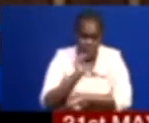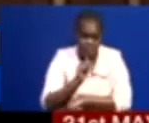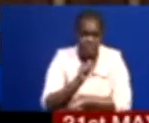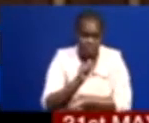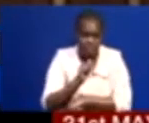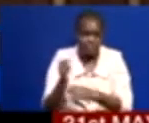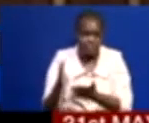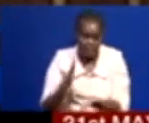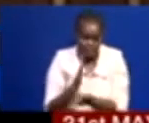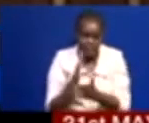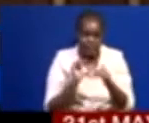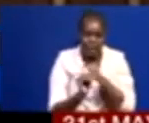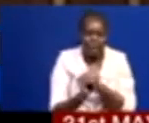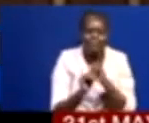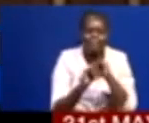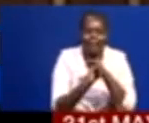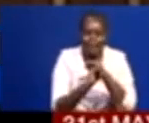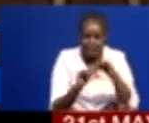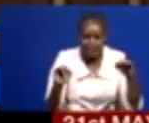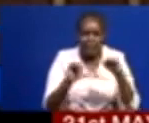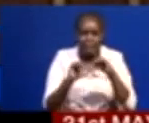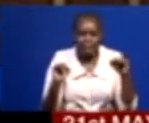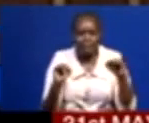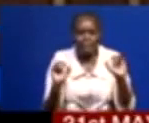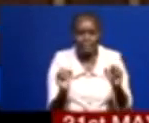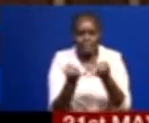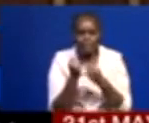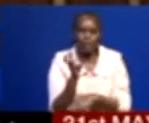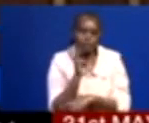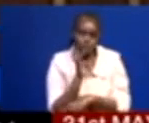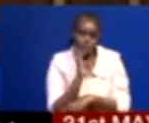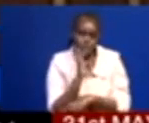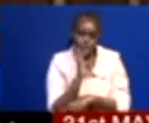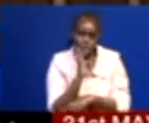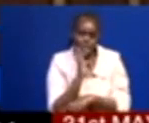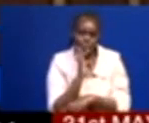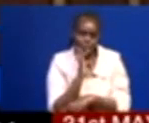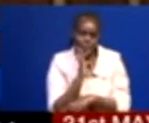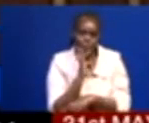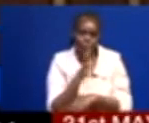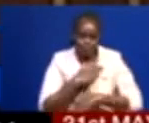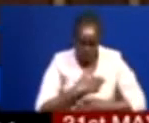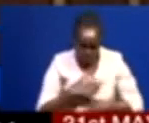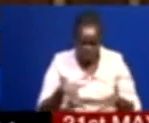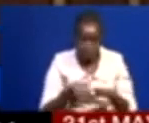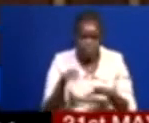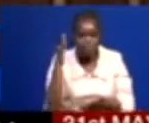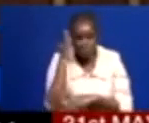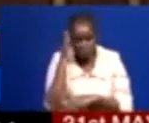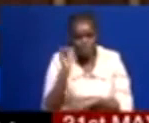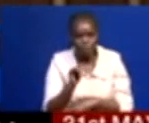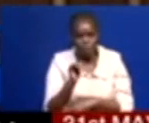has guaranteed access to safe drinking water, and Honourable Chair, the Honourable Member knows